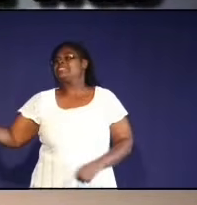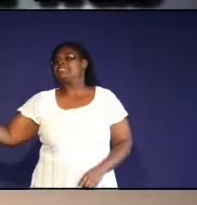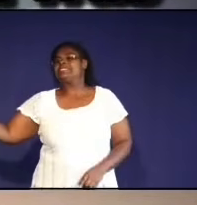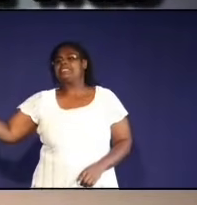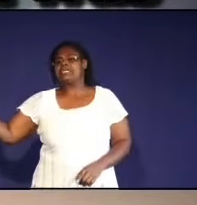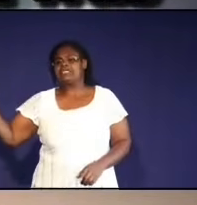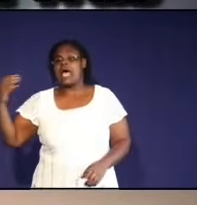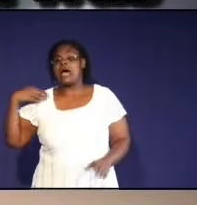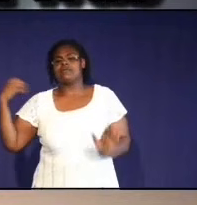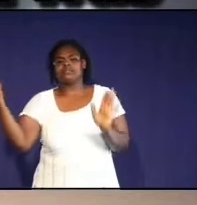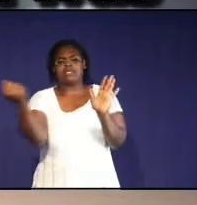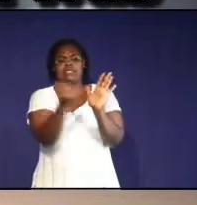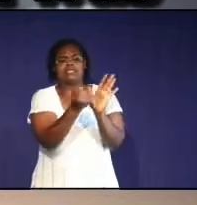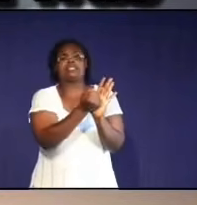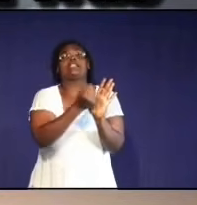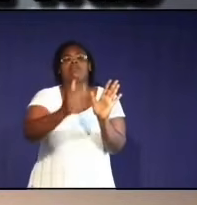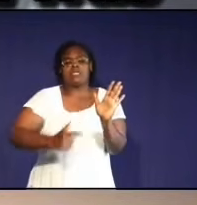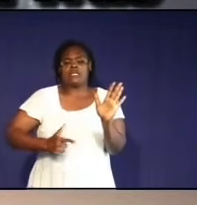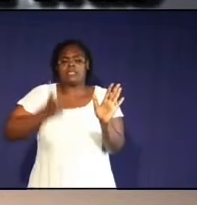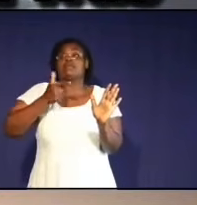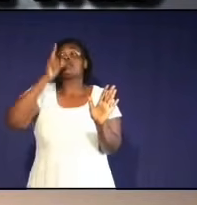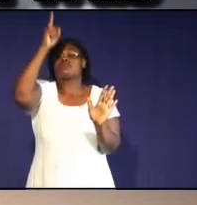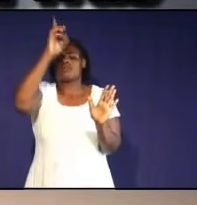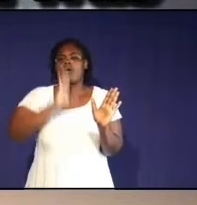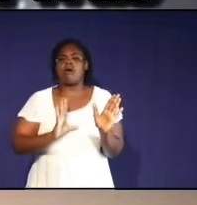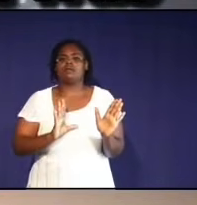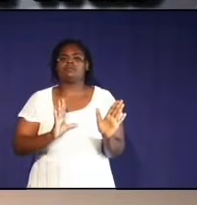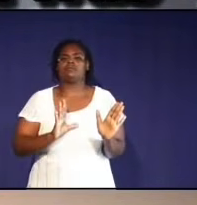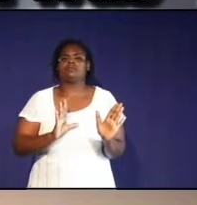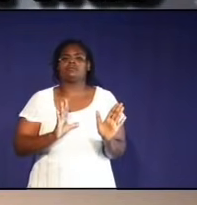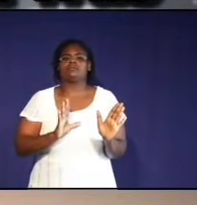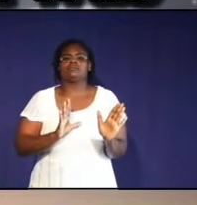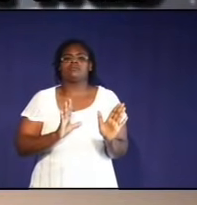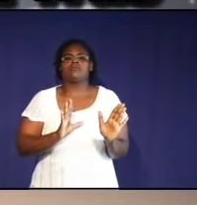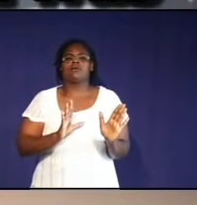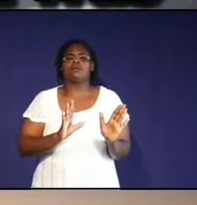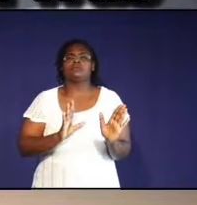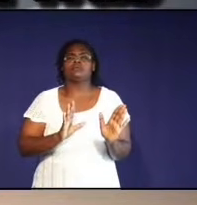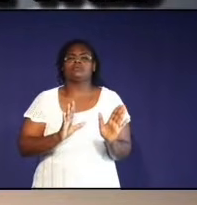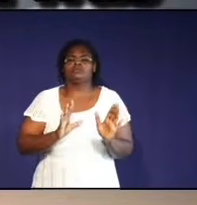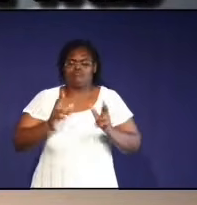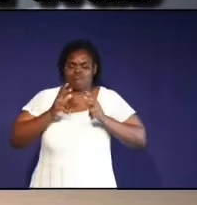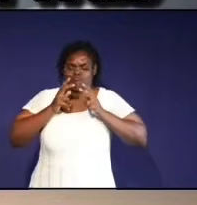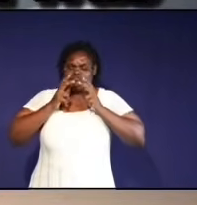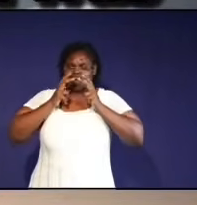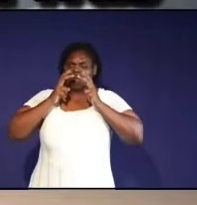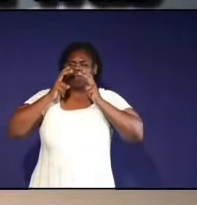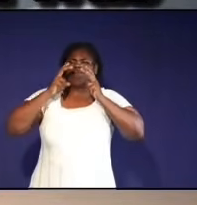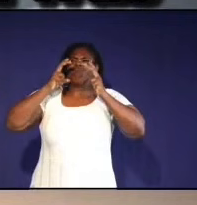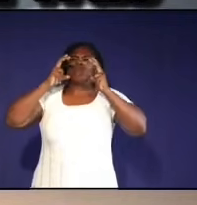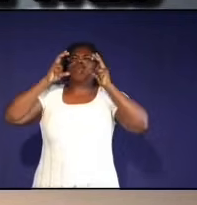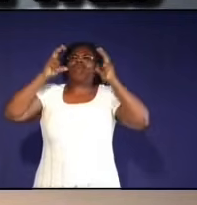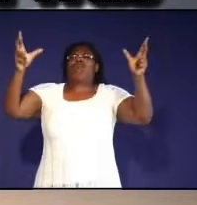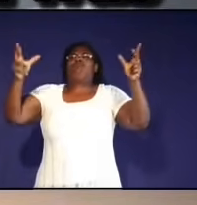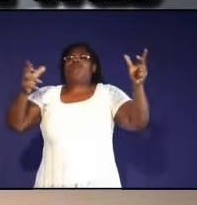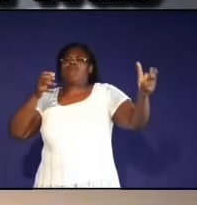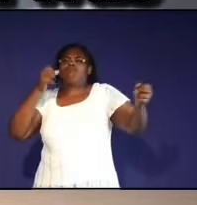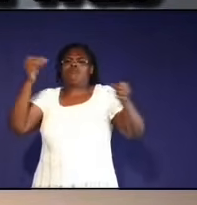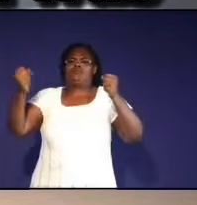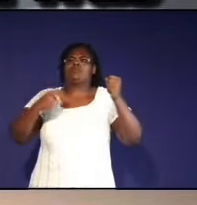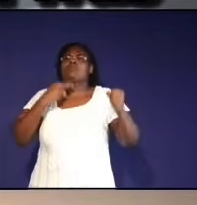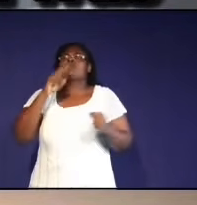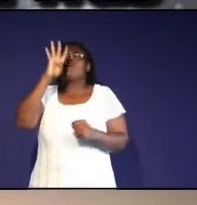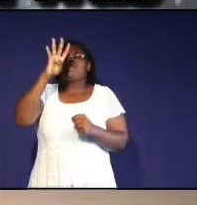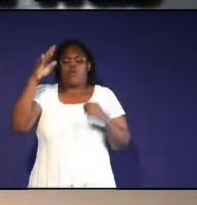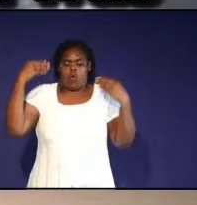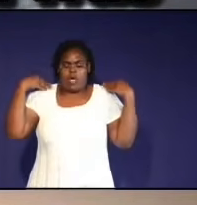having the seal of the living God. He cried out in a loud voice to the four angels who had been